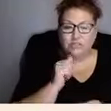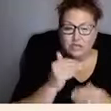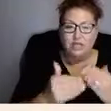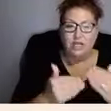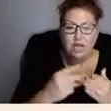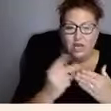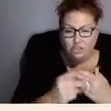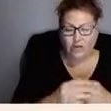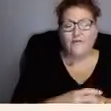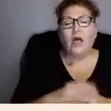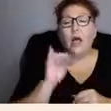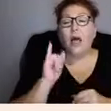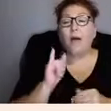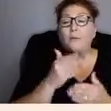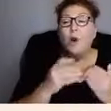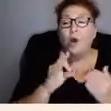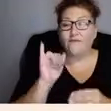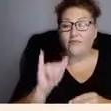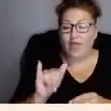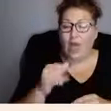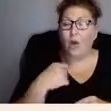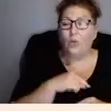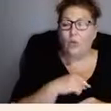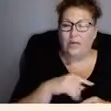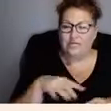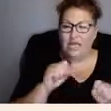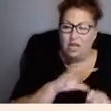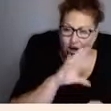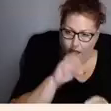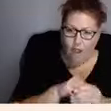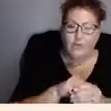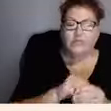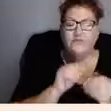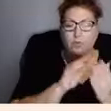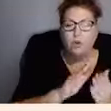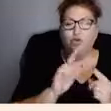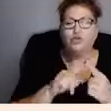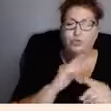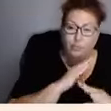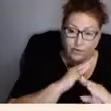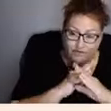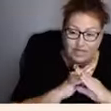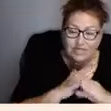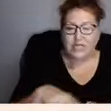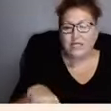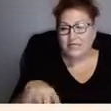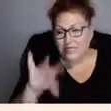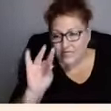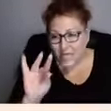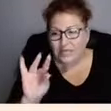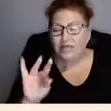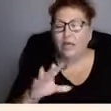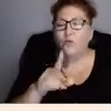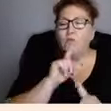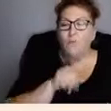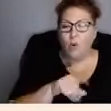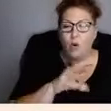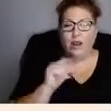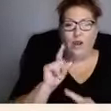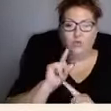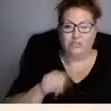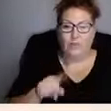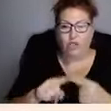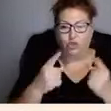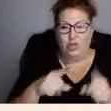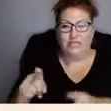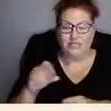initiative, we're taking a comprehensive approach to preventing, detecting, reporting, and responding to incidents of abuse,